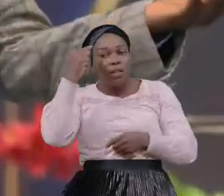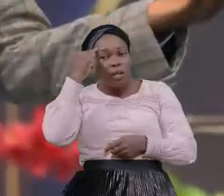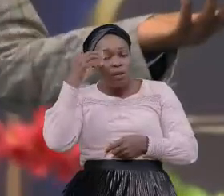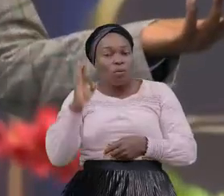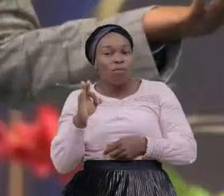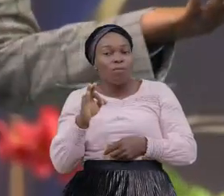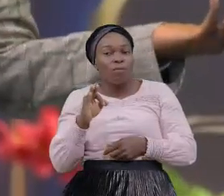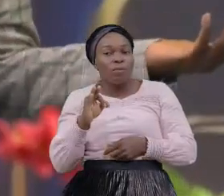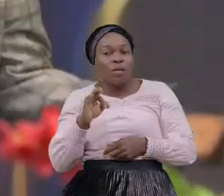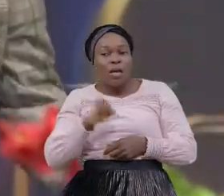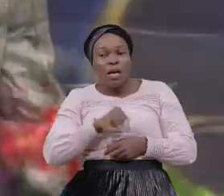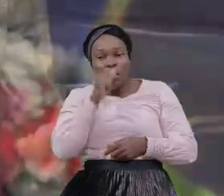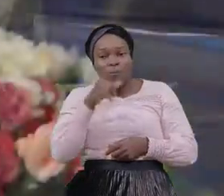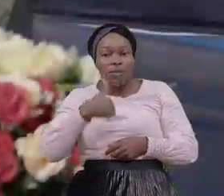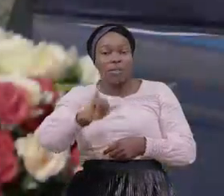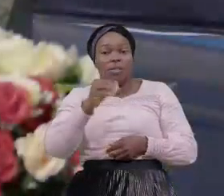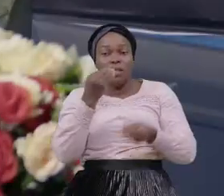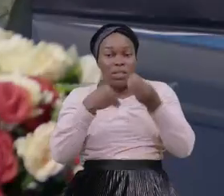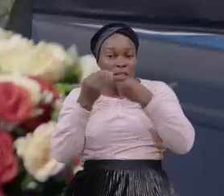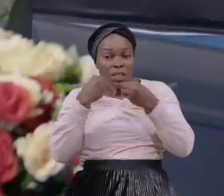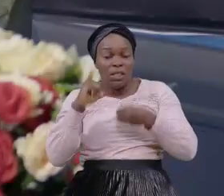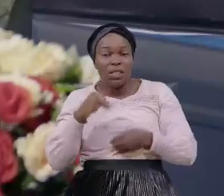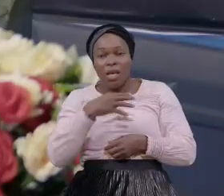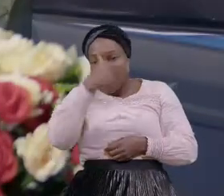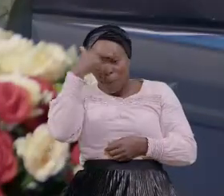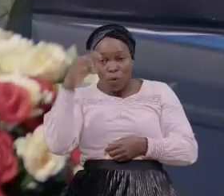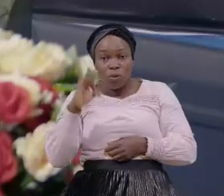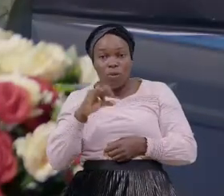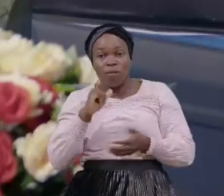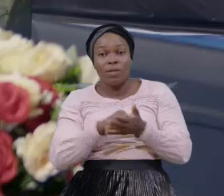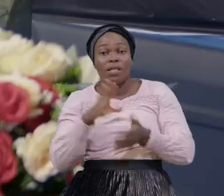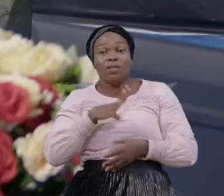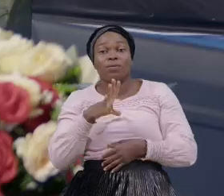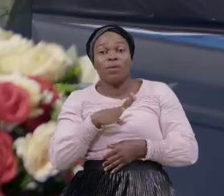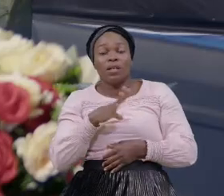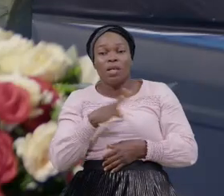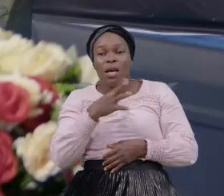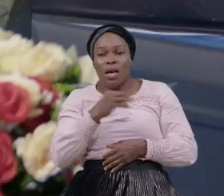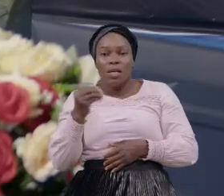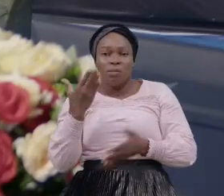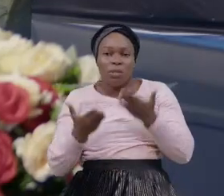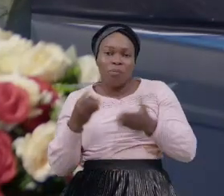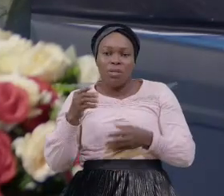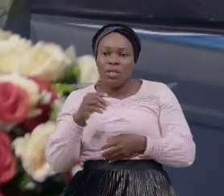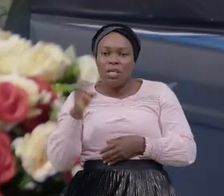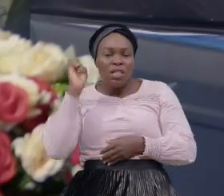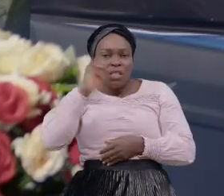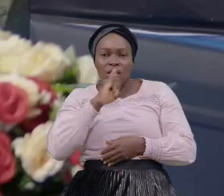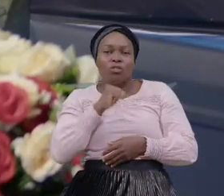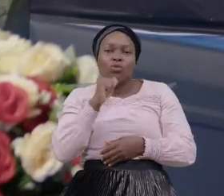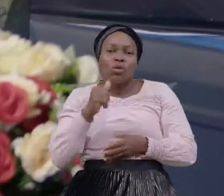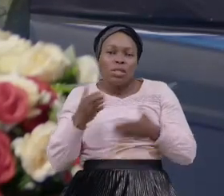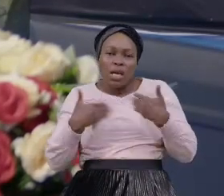I've eaten, what's your concern with? I see eating. Is he happy? Once I'm happy, what's my concern with?